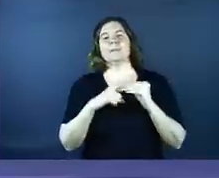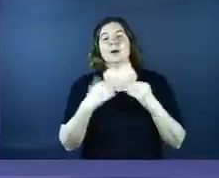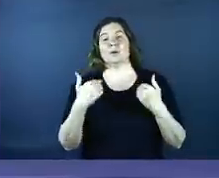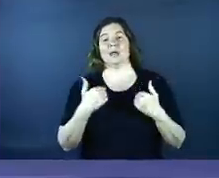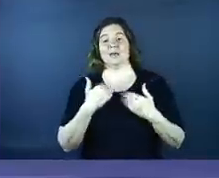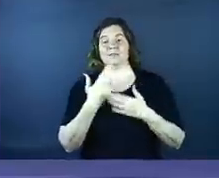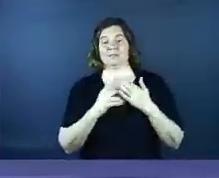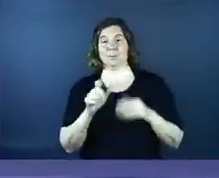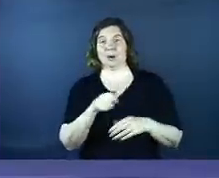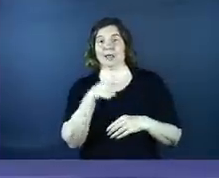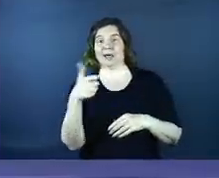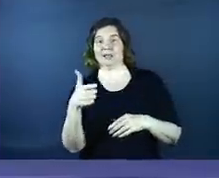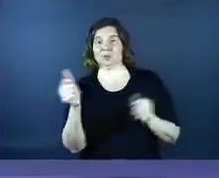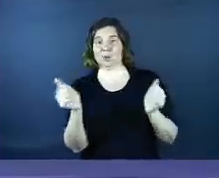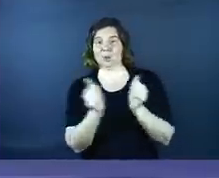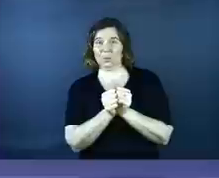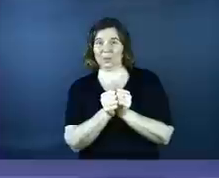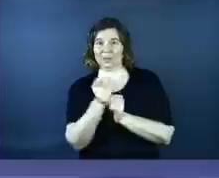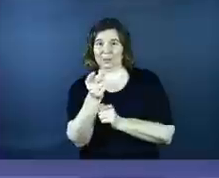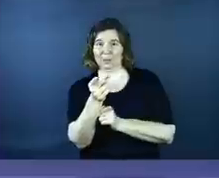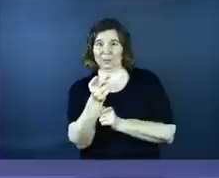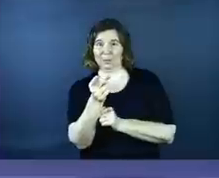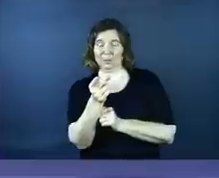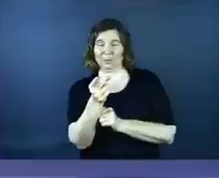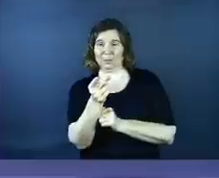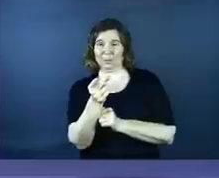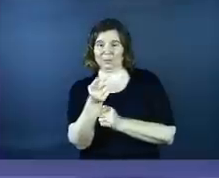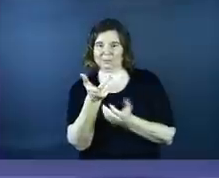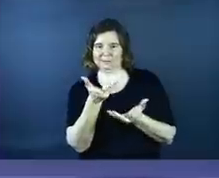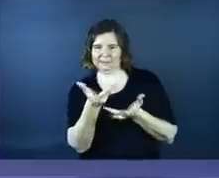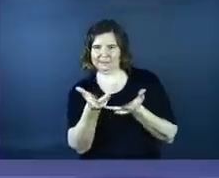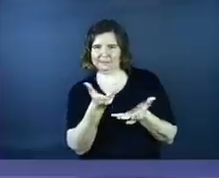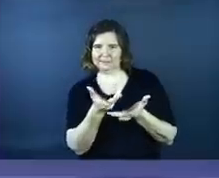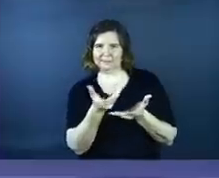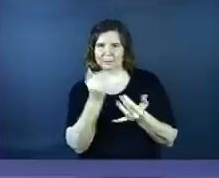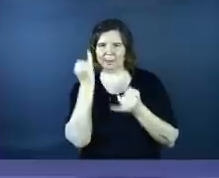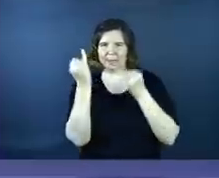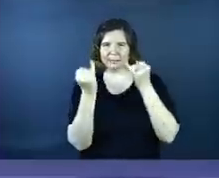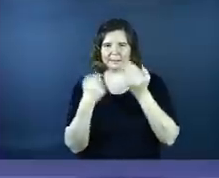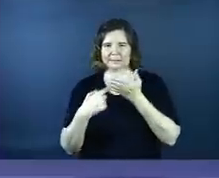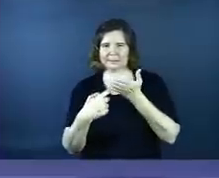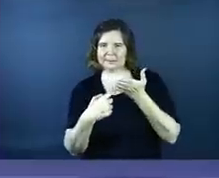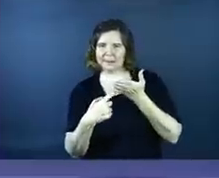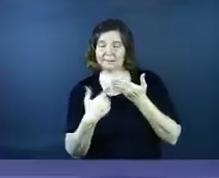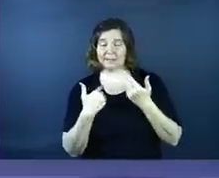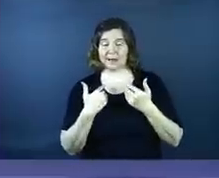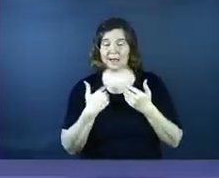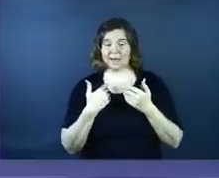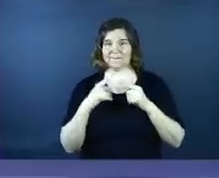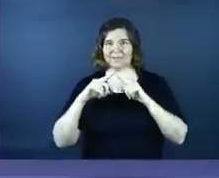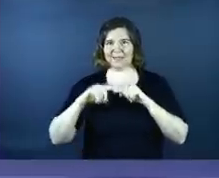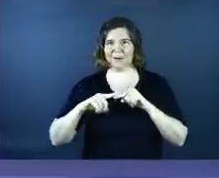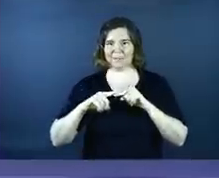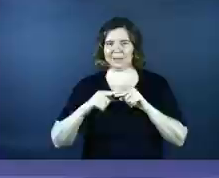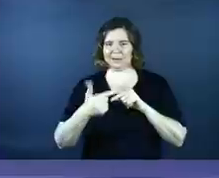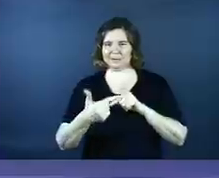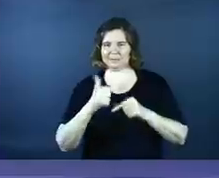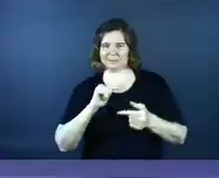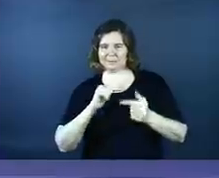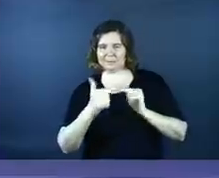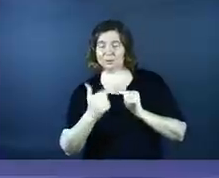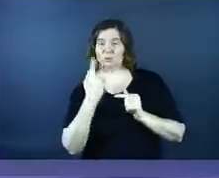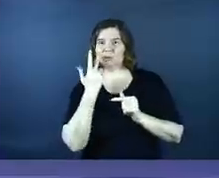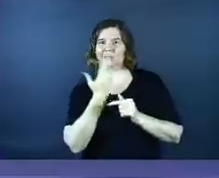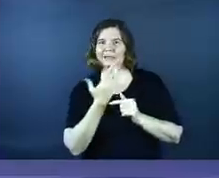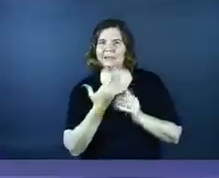having somebody else with you to bounce ideas off of and to discuss and to have the accountability to see the